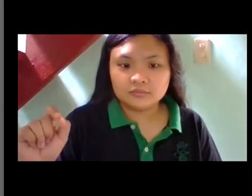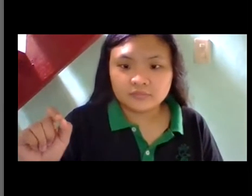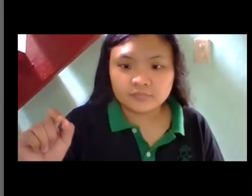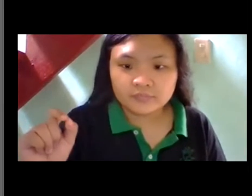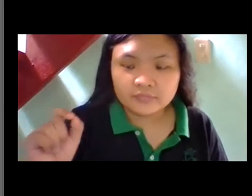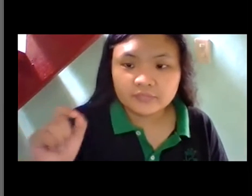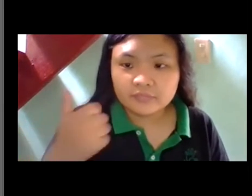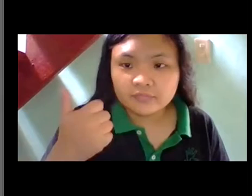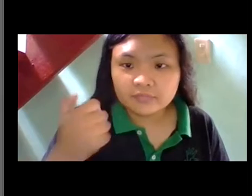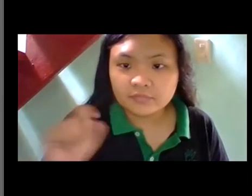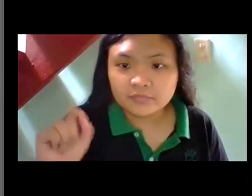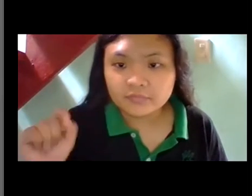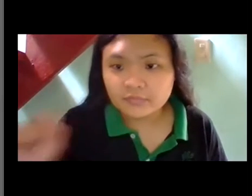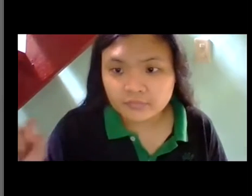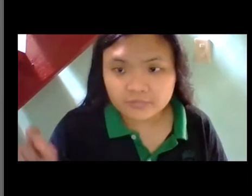Okay.